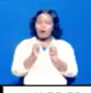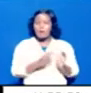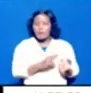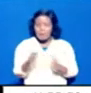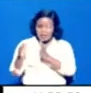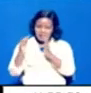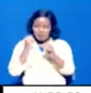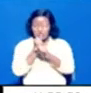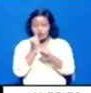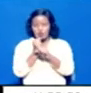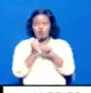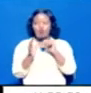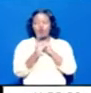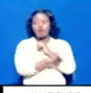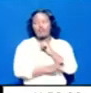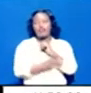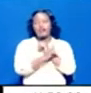country.